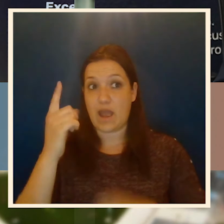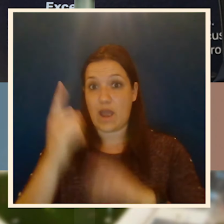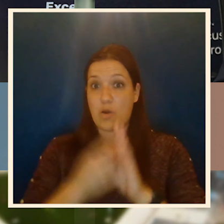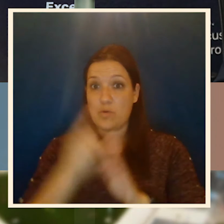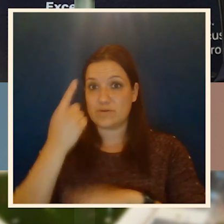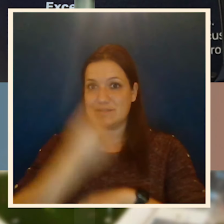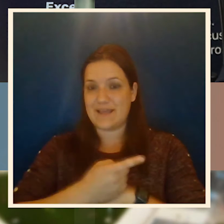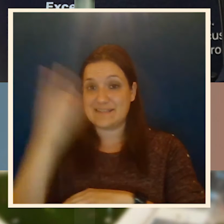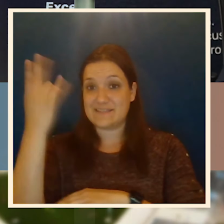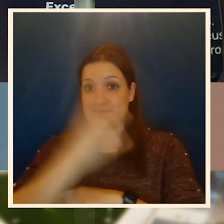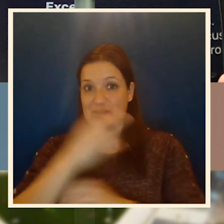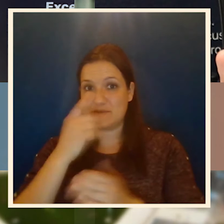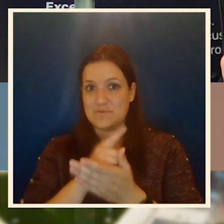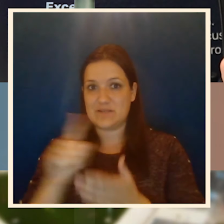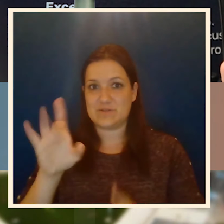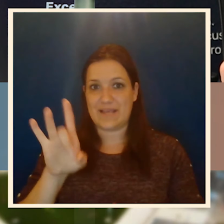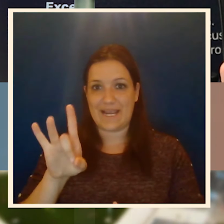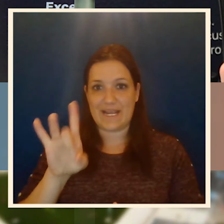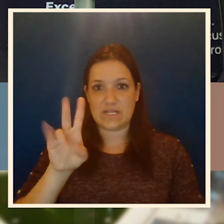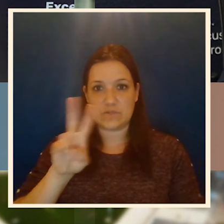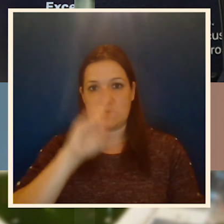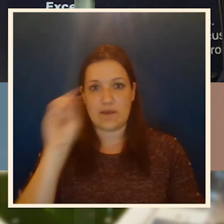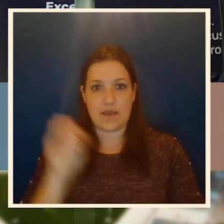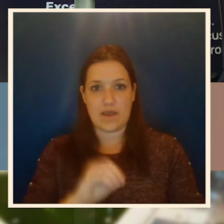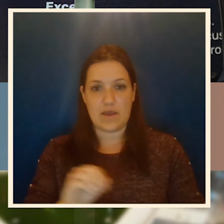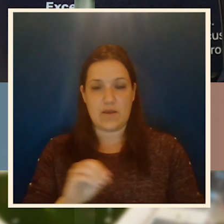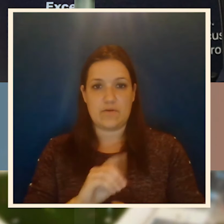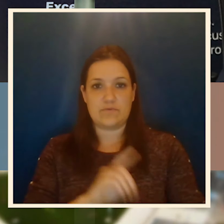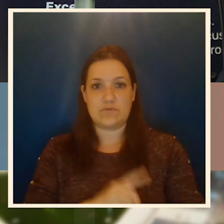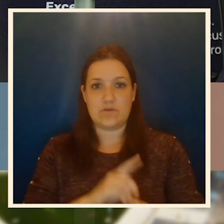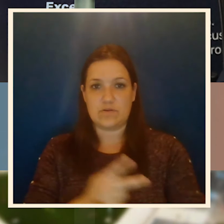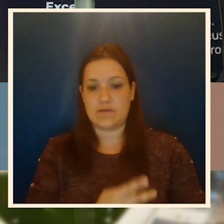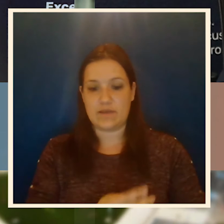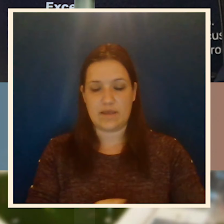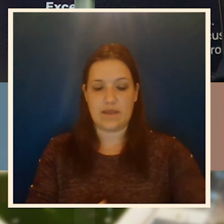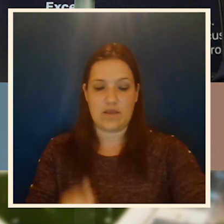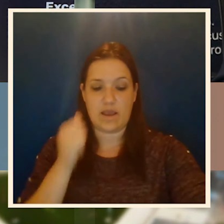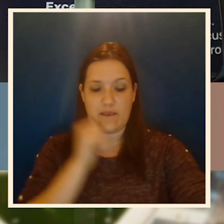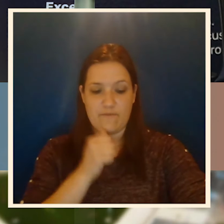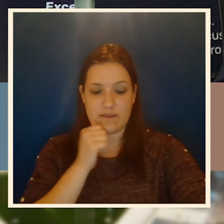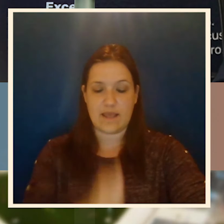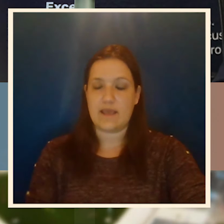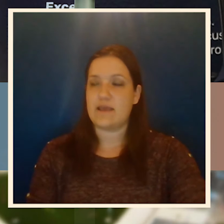so you know, 82 hours of physician care every single day,